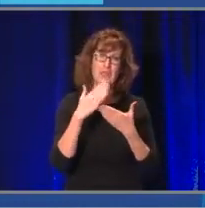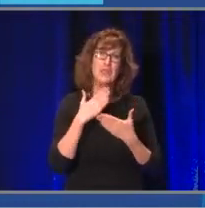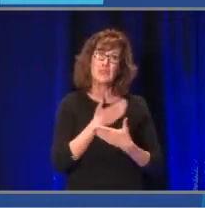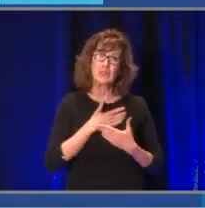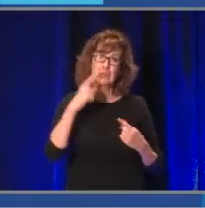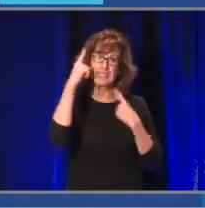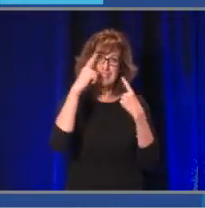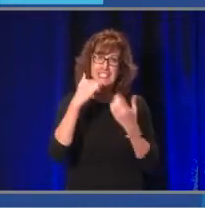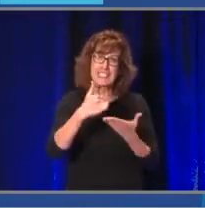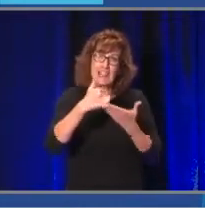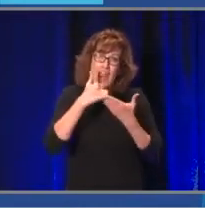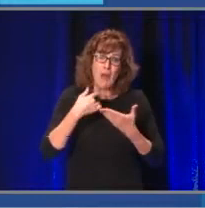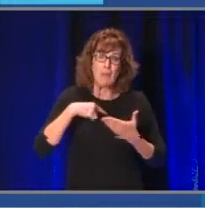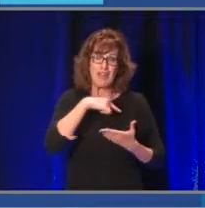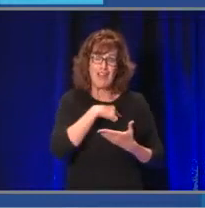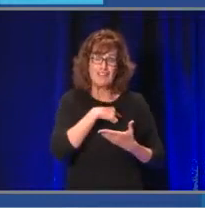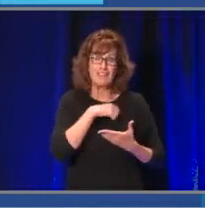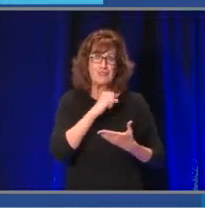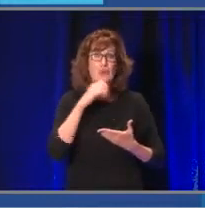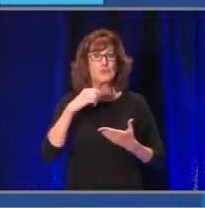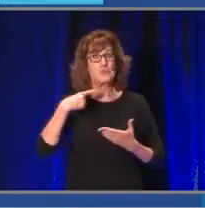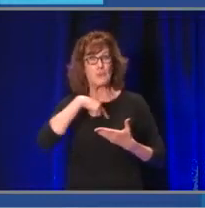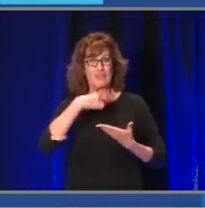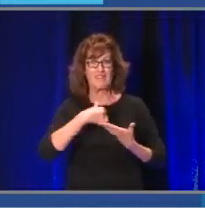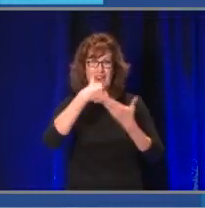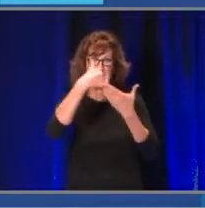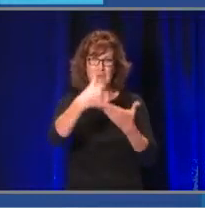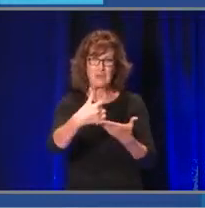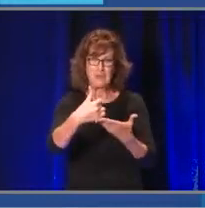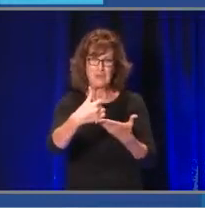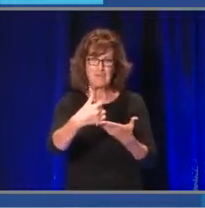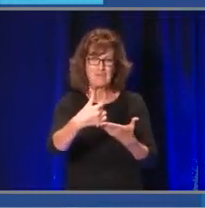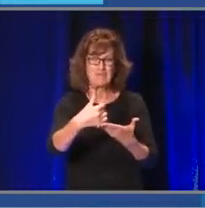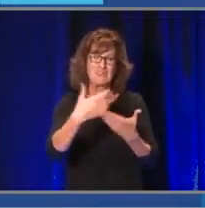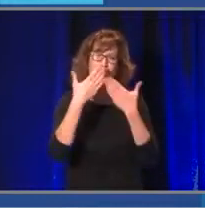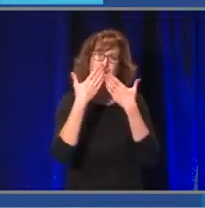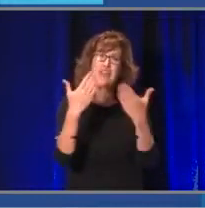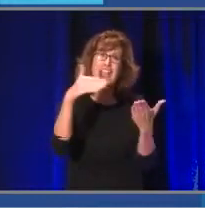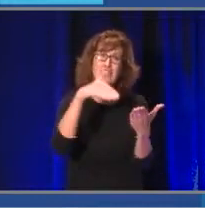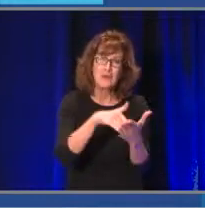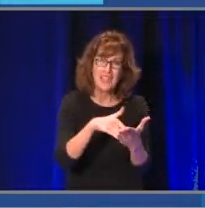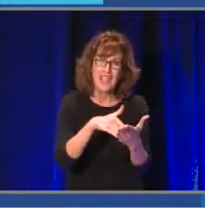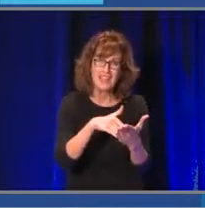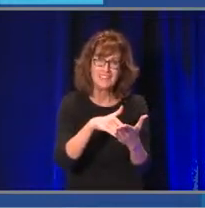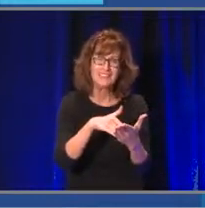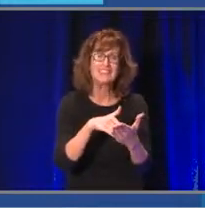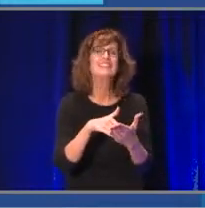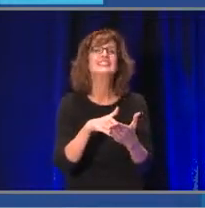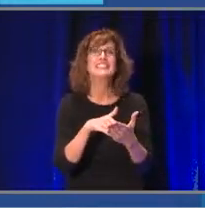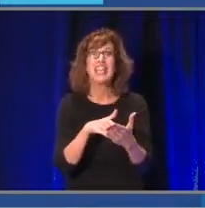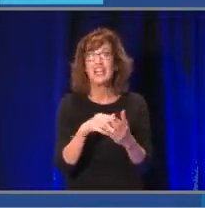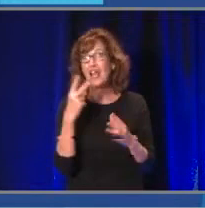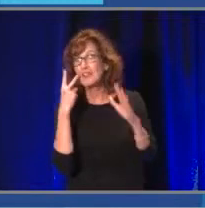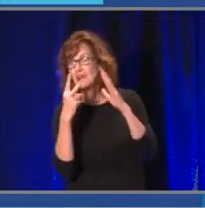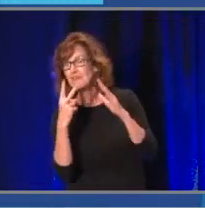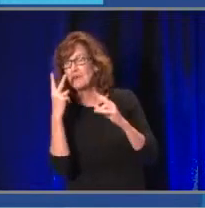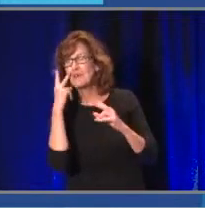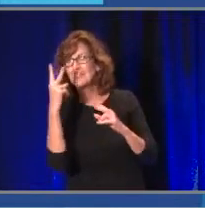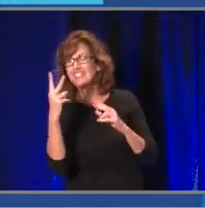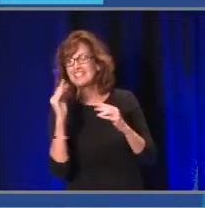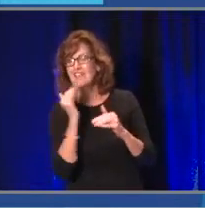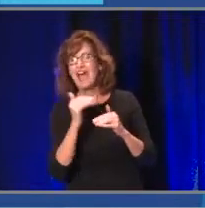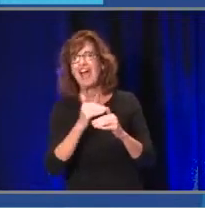help you. And again, I want to thank you again. We'll get back to you, and I look forward to seeing everyone at our next